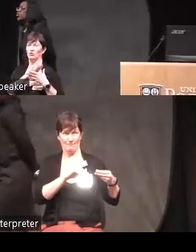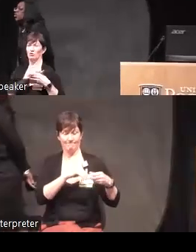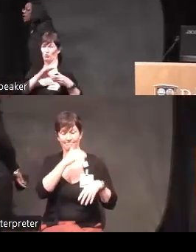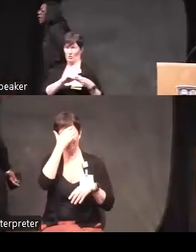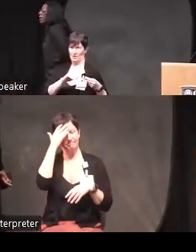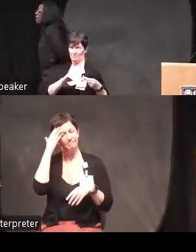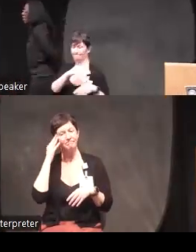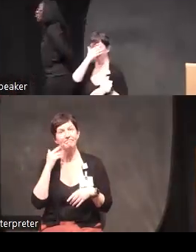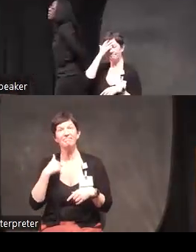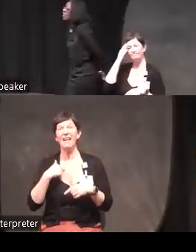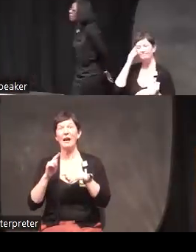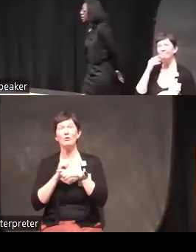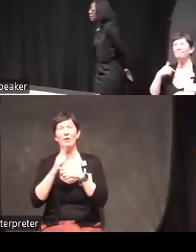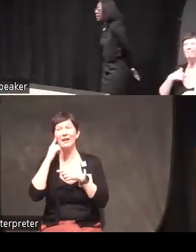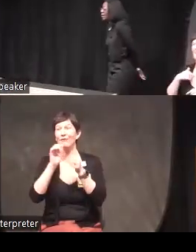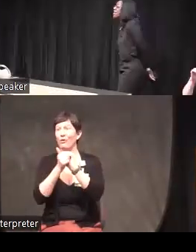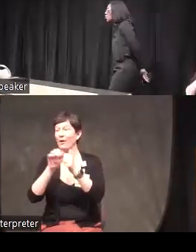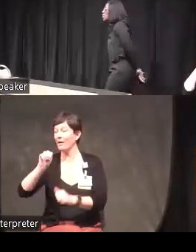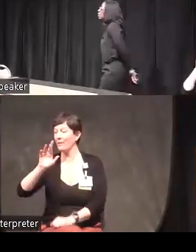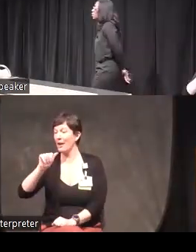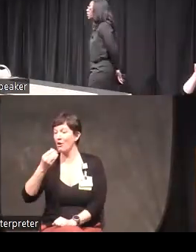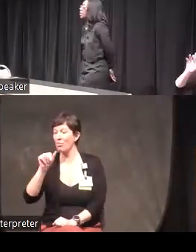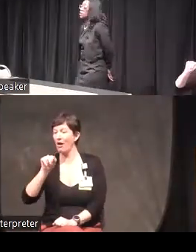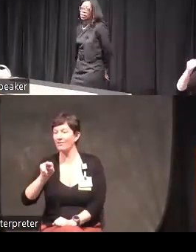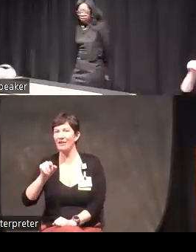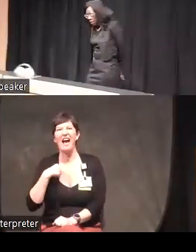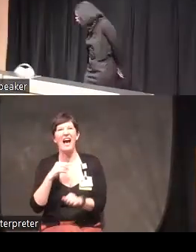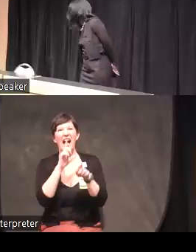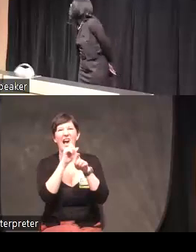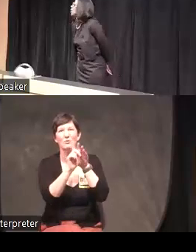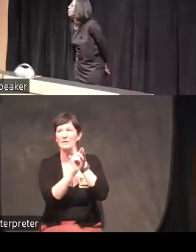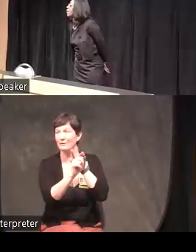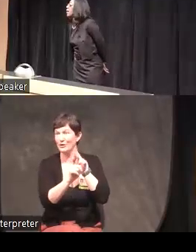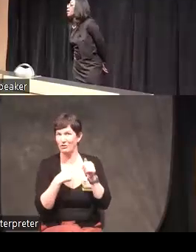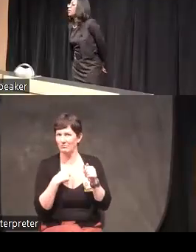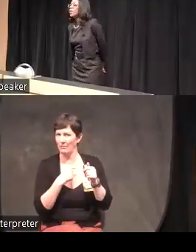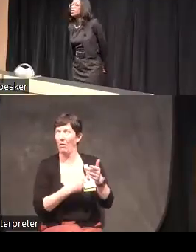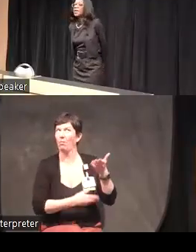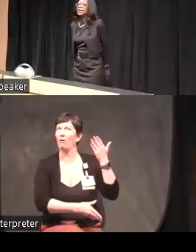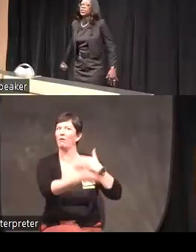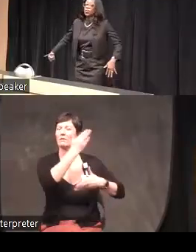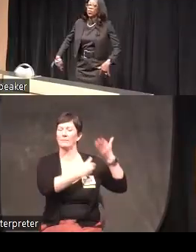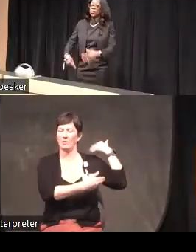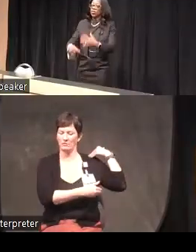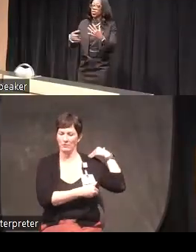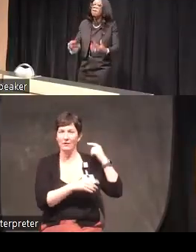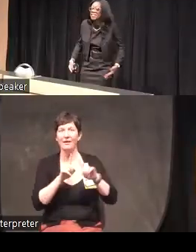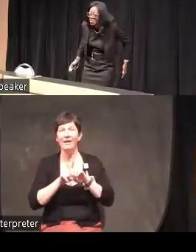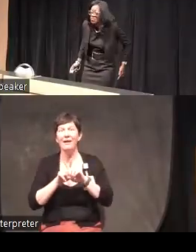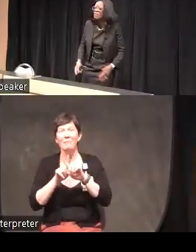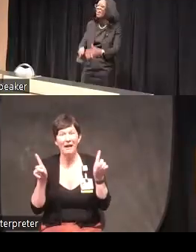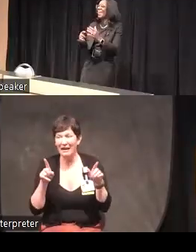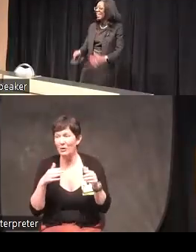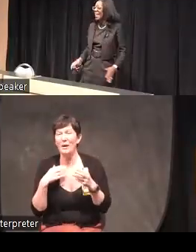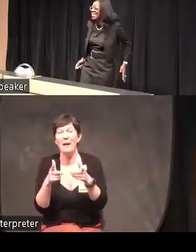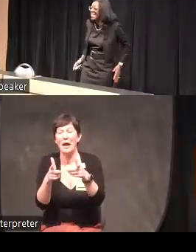story about me training for a marathon. I used to be a sprinter. It was a long time ago. But once my sort of quick twitch muscles